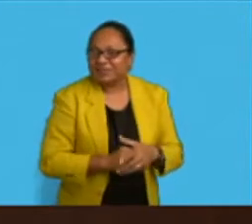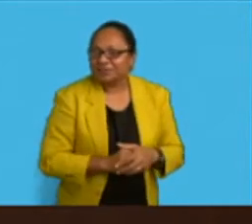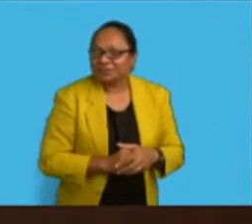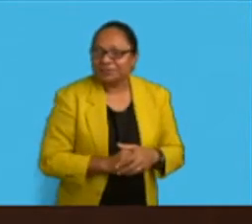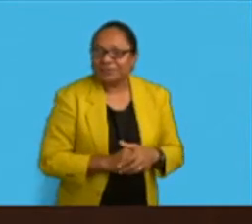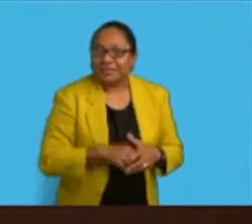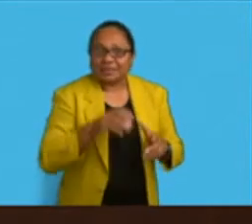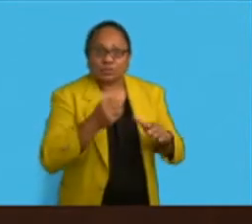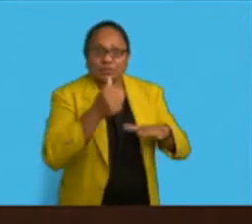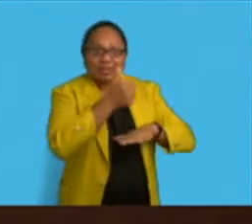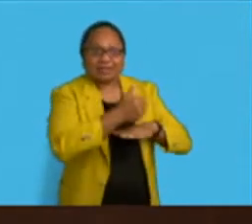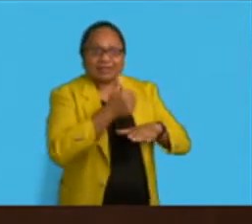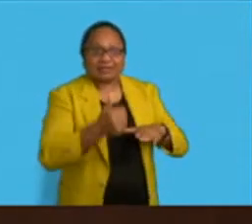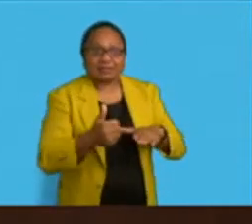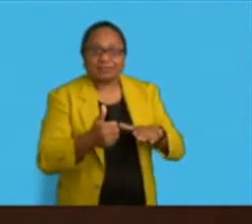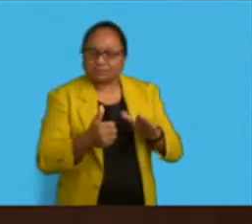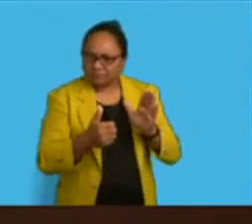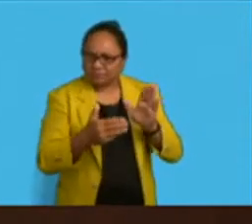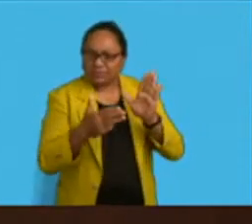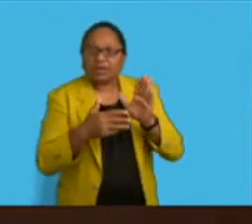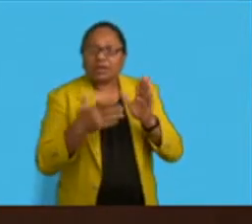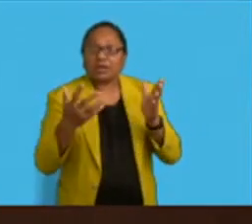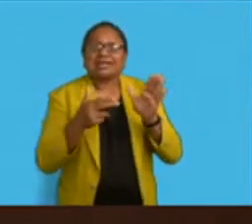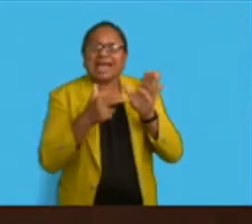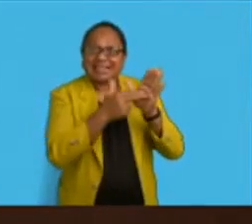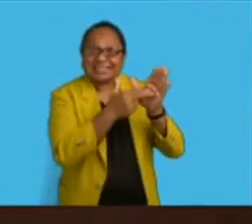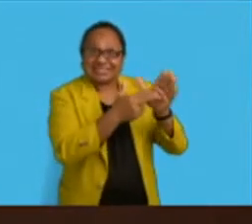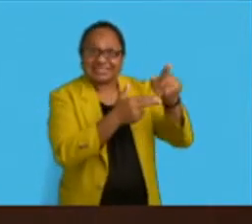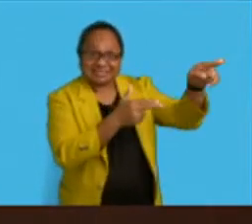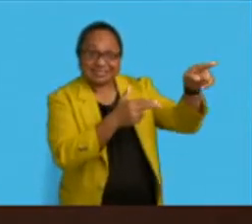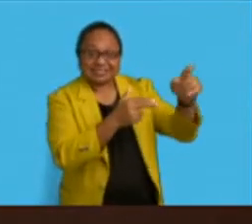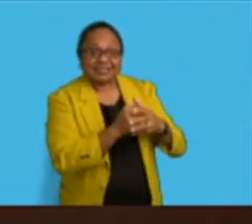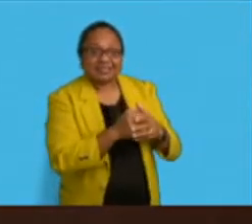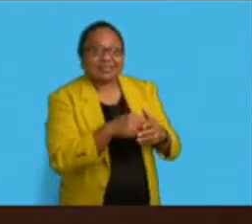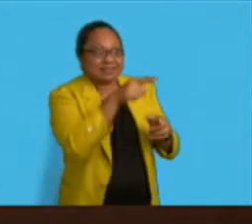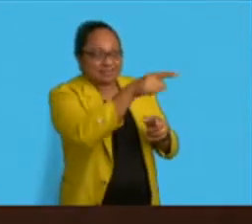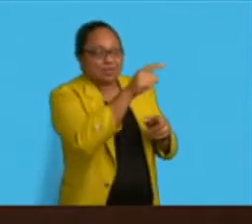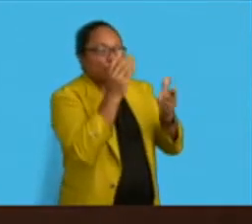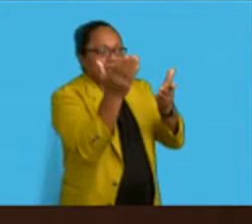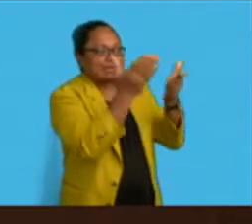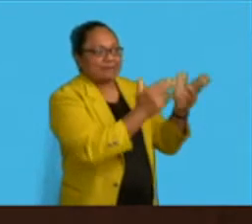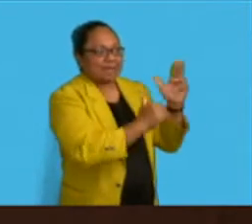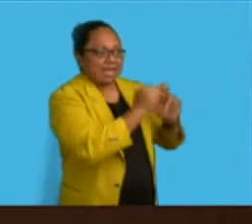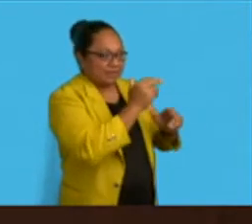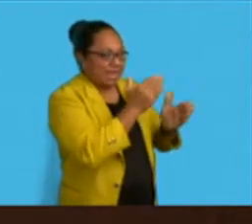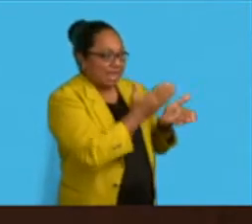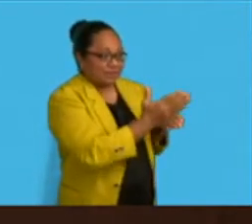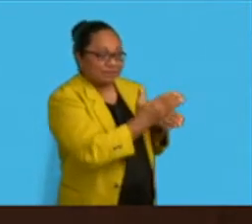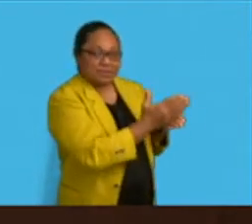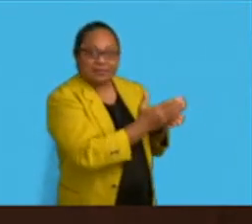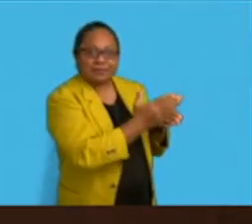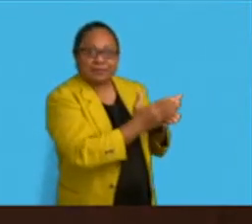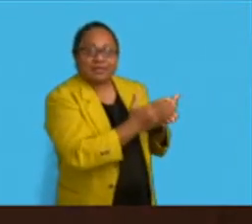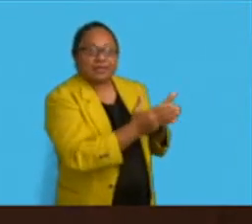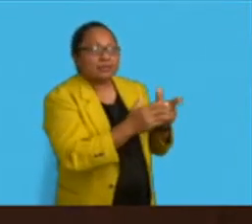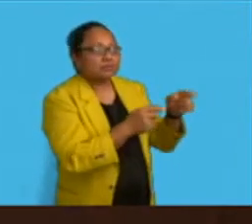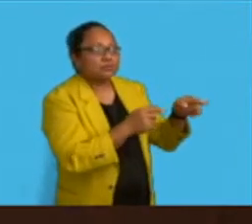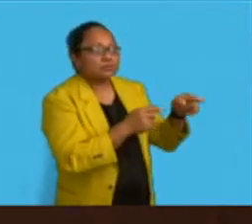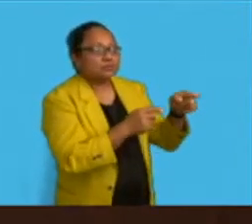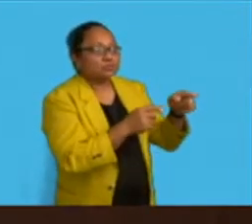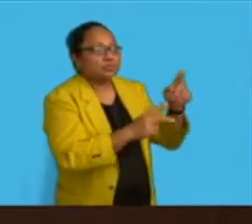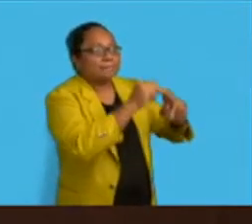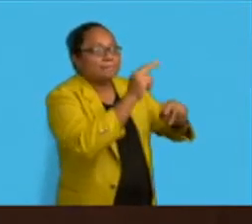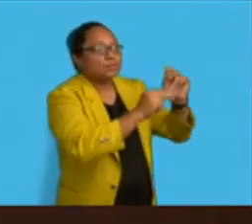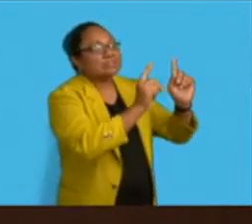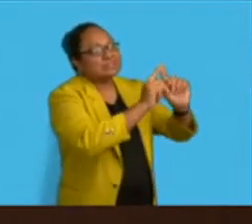the government-funded Matavolivoli development in Votolevu, Nandi, will be given to FNPF to construct a mixed-income, multi-unit